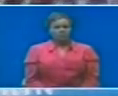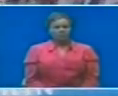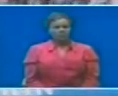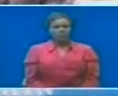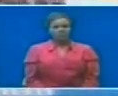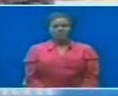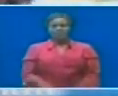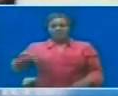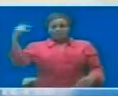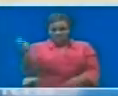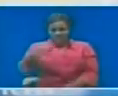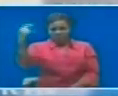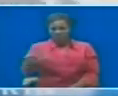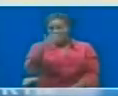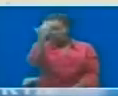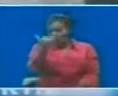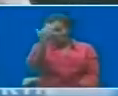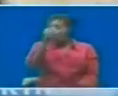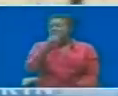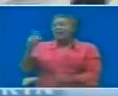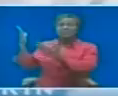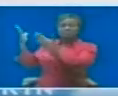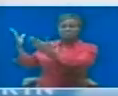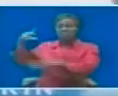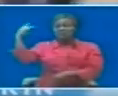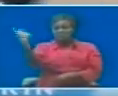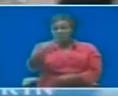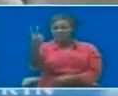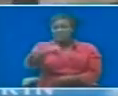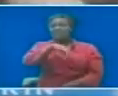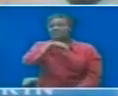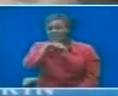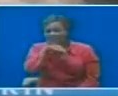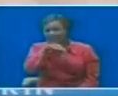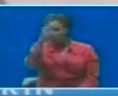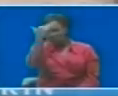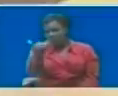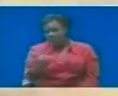A premier beating. Just why did this man attack former prime minister?